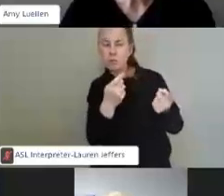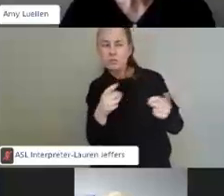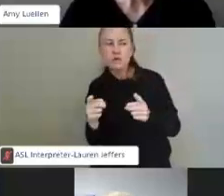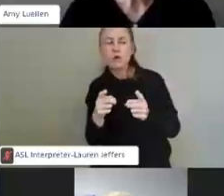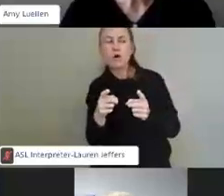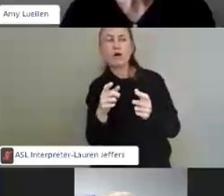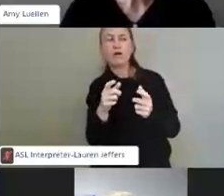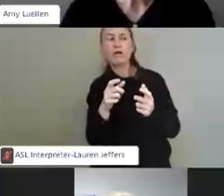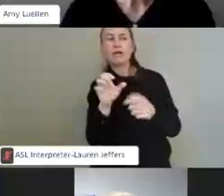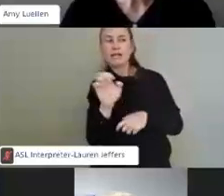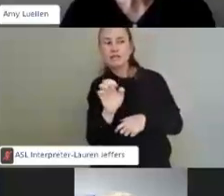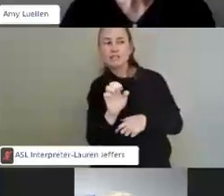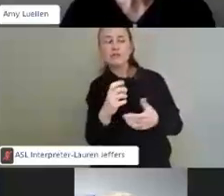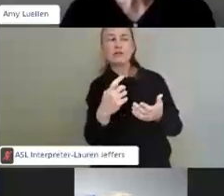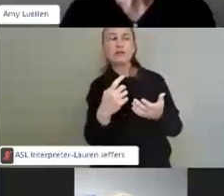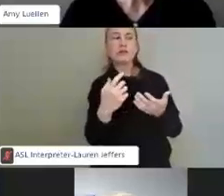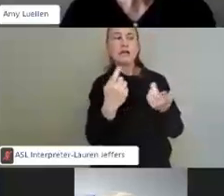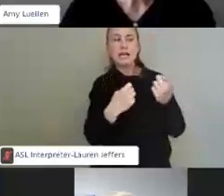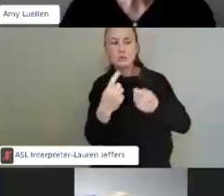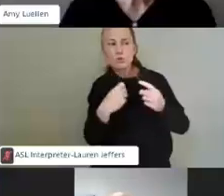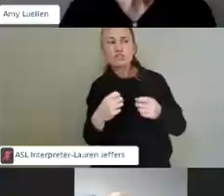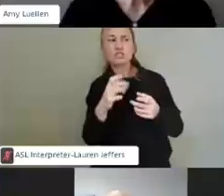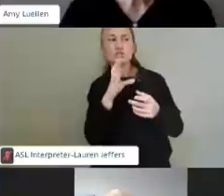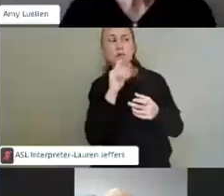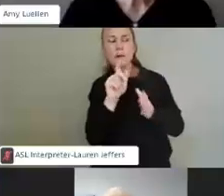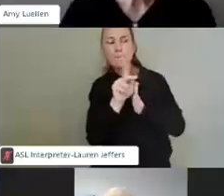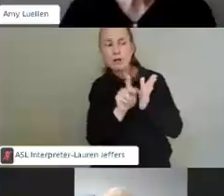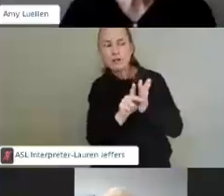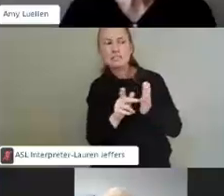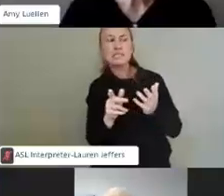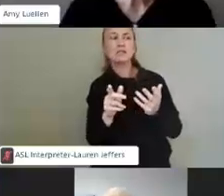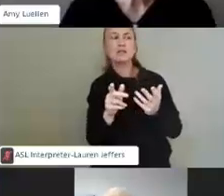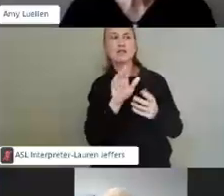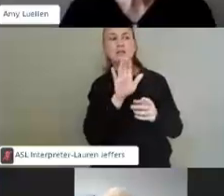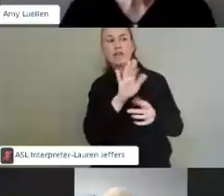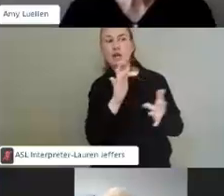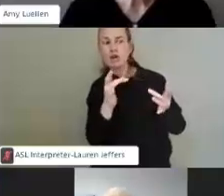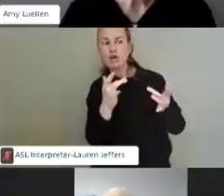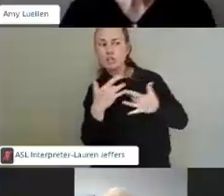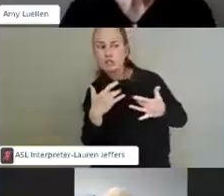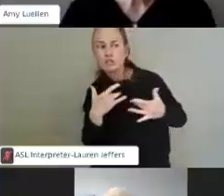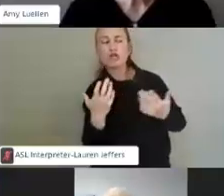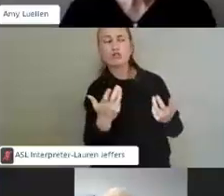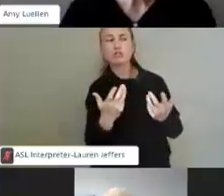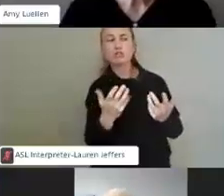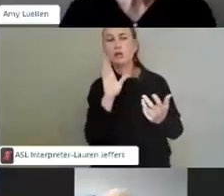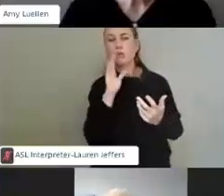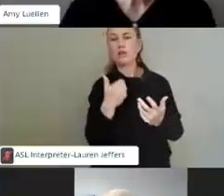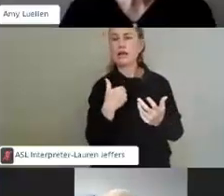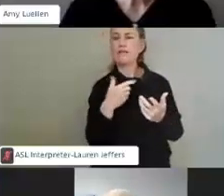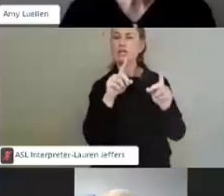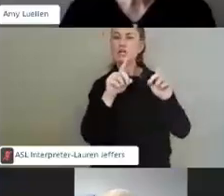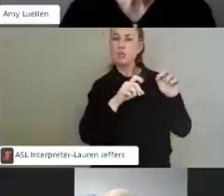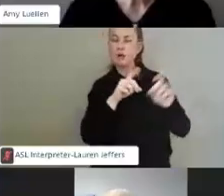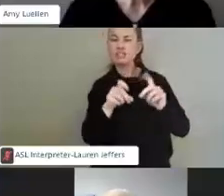chance to talk to their policymakers, ask questions, bring up their concerns. And then we'll have some surveys and some mechanisms to